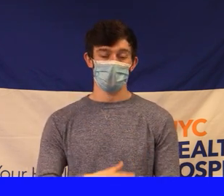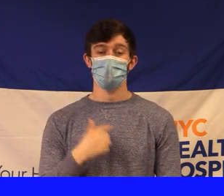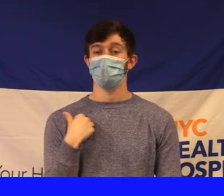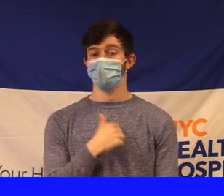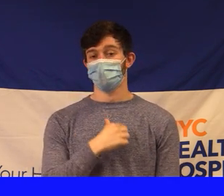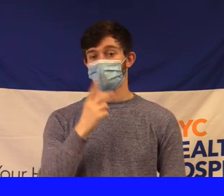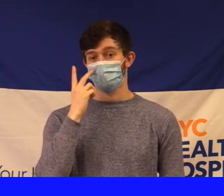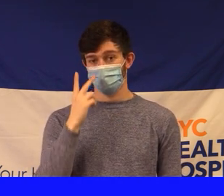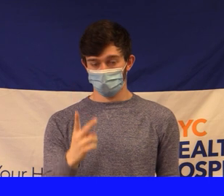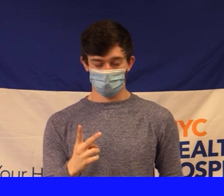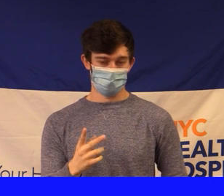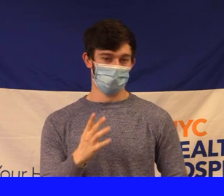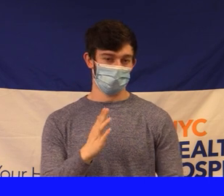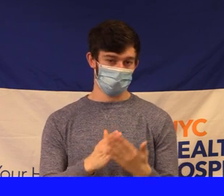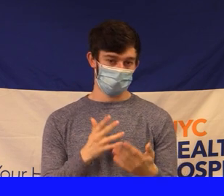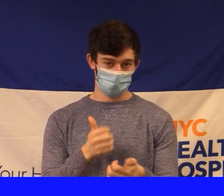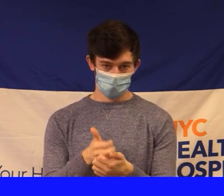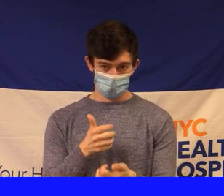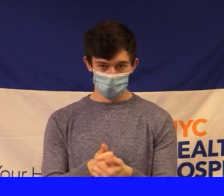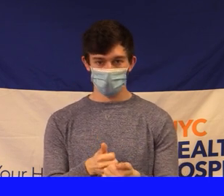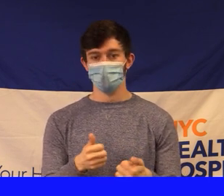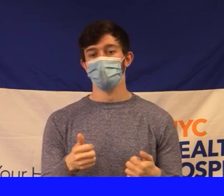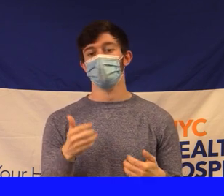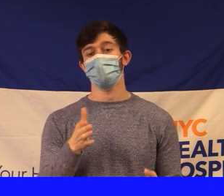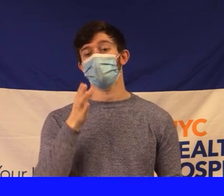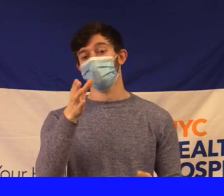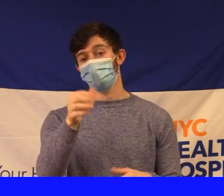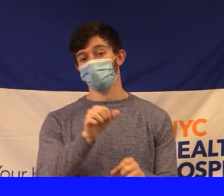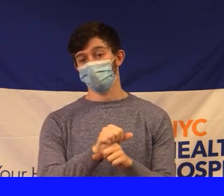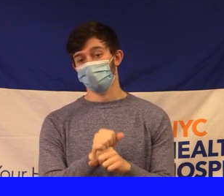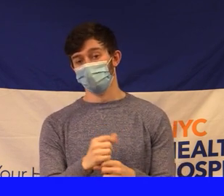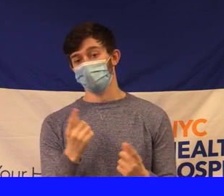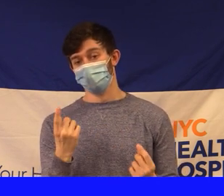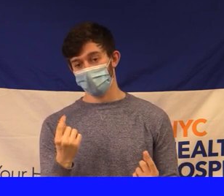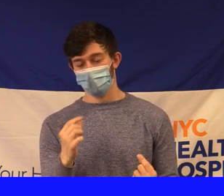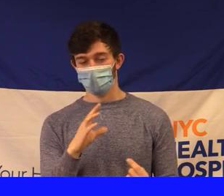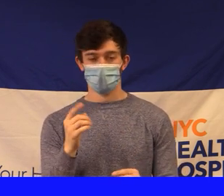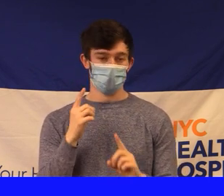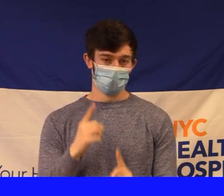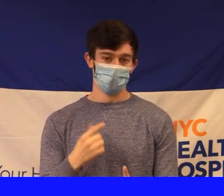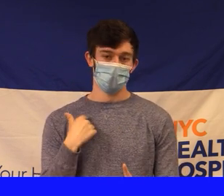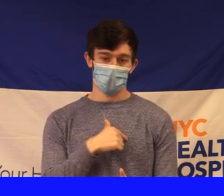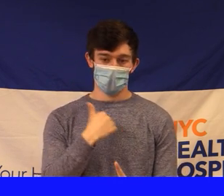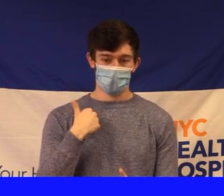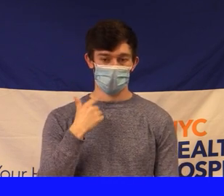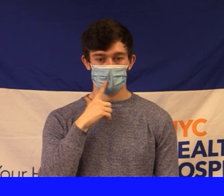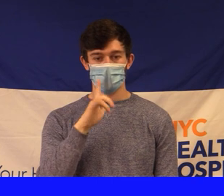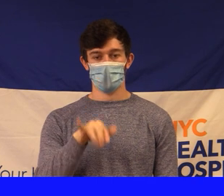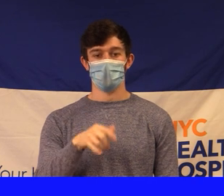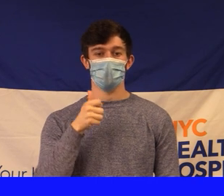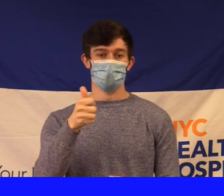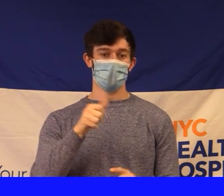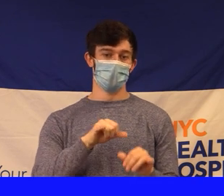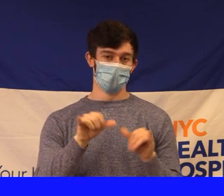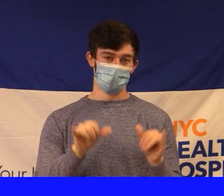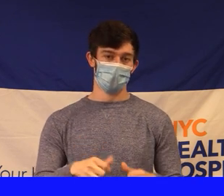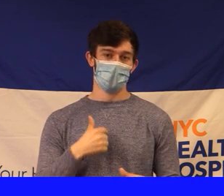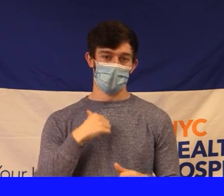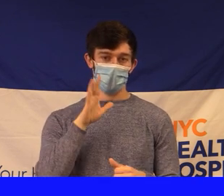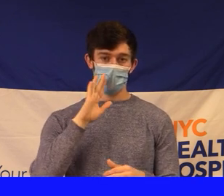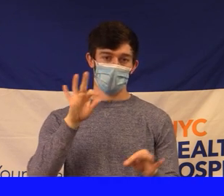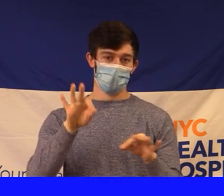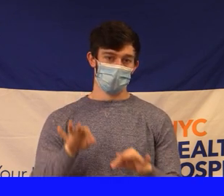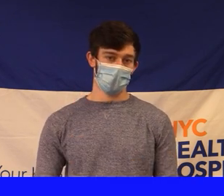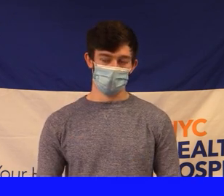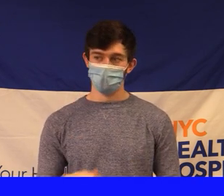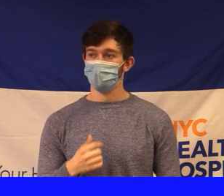seen, update you on some of the future work and goals we have for the transportation system, seek